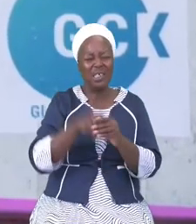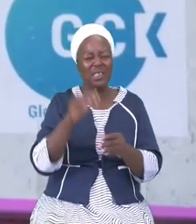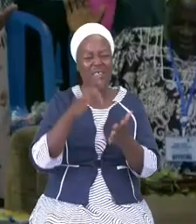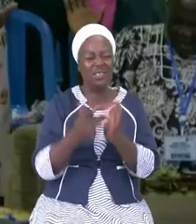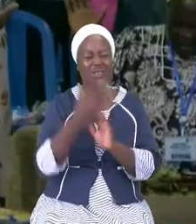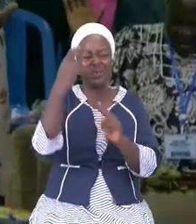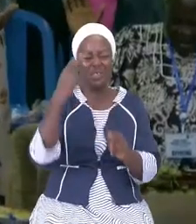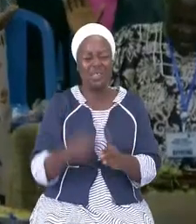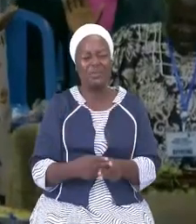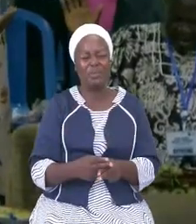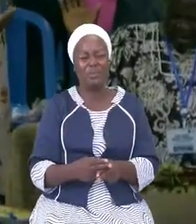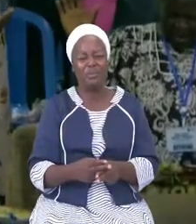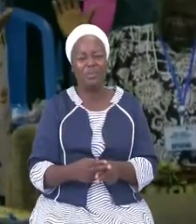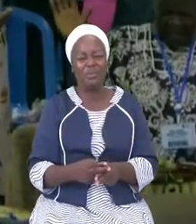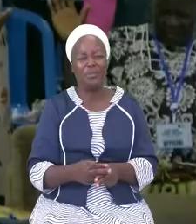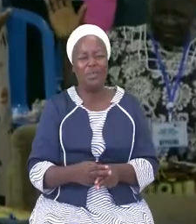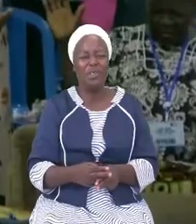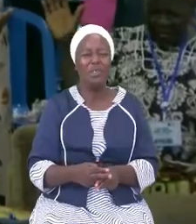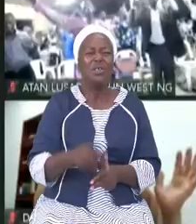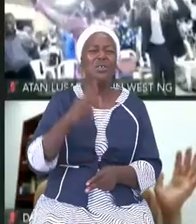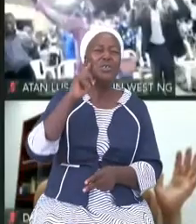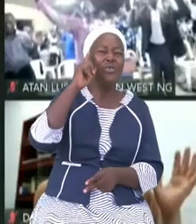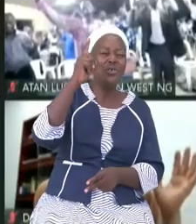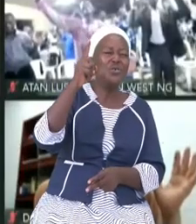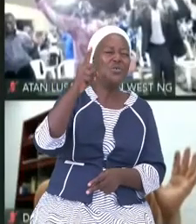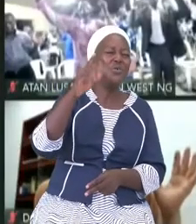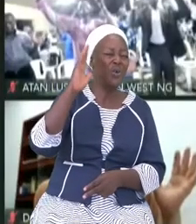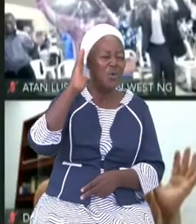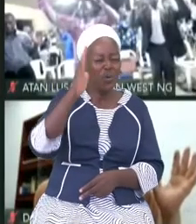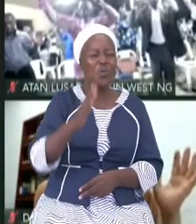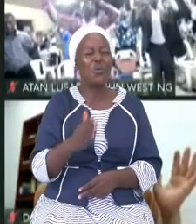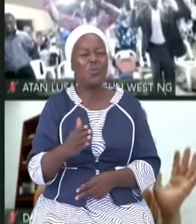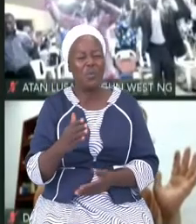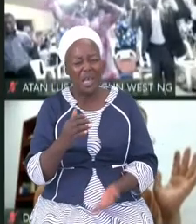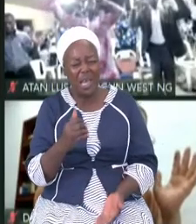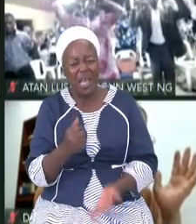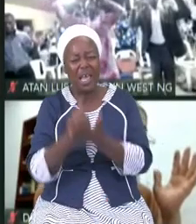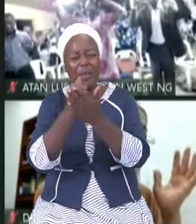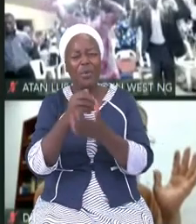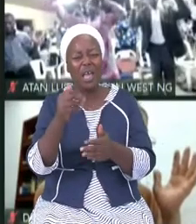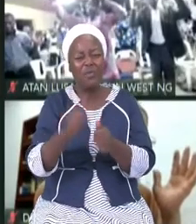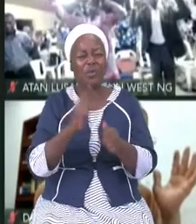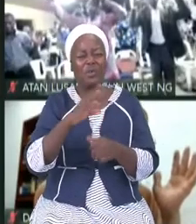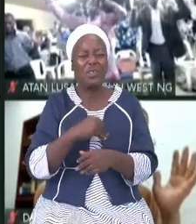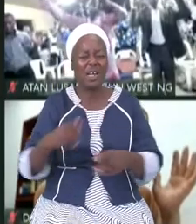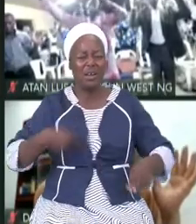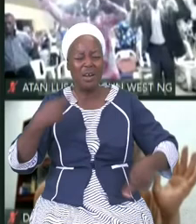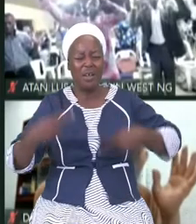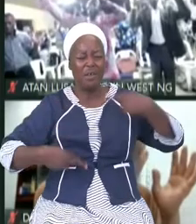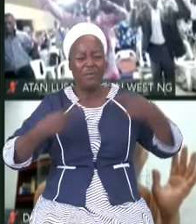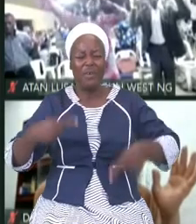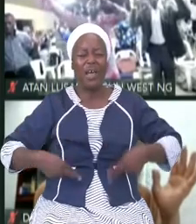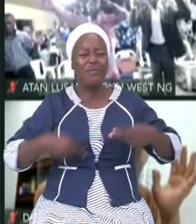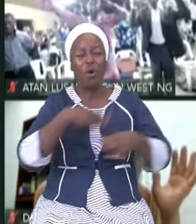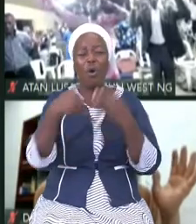name. Your revived people will carry the revival fire everywhere, and there will be